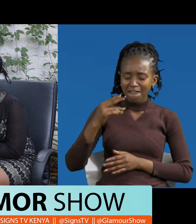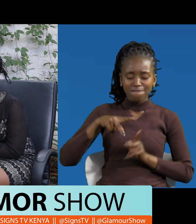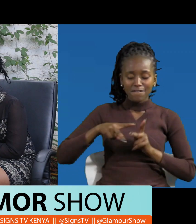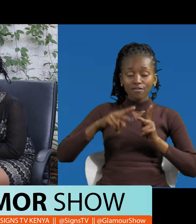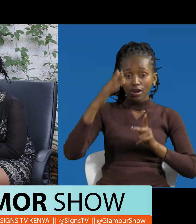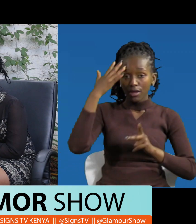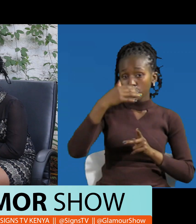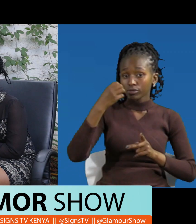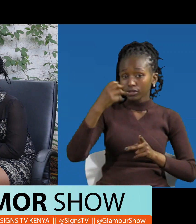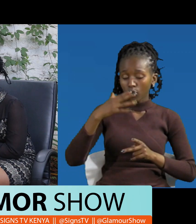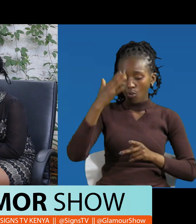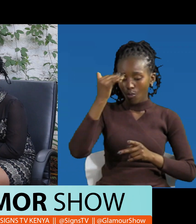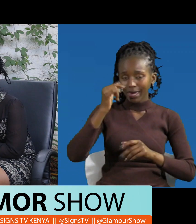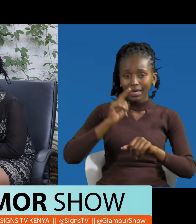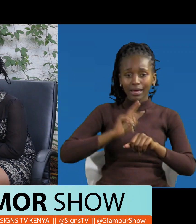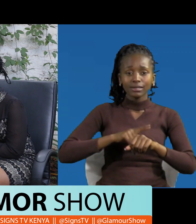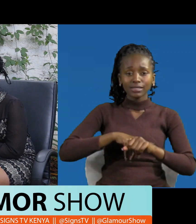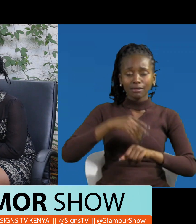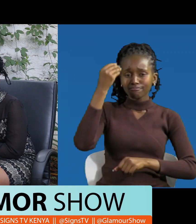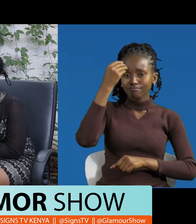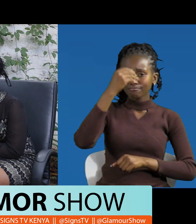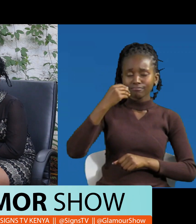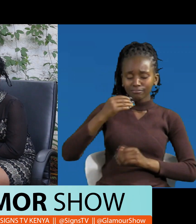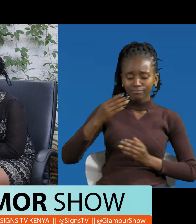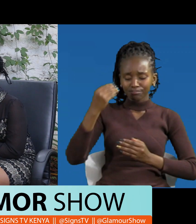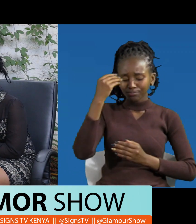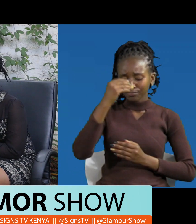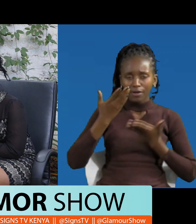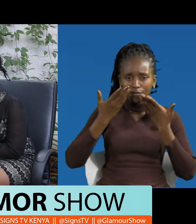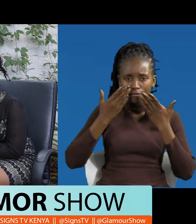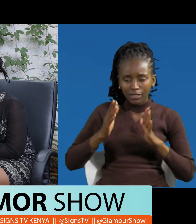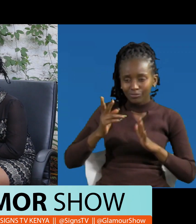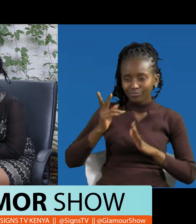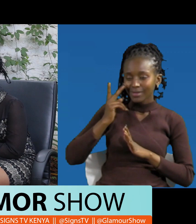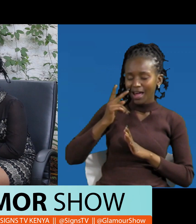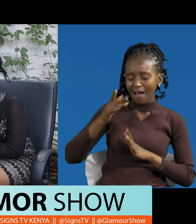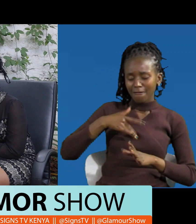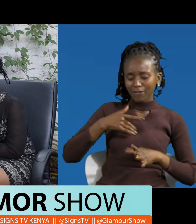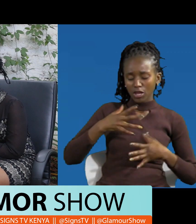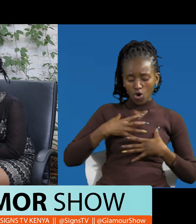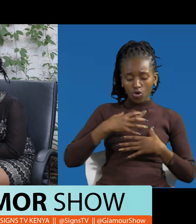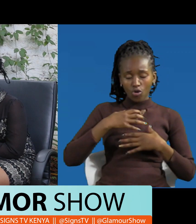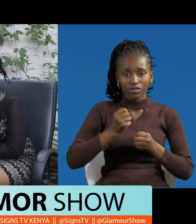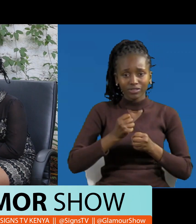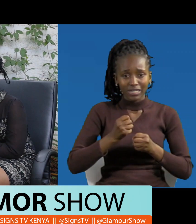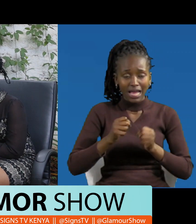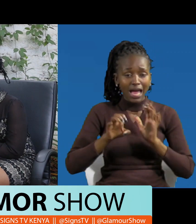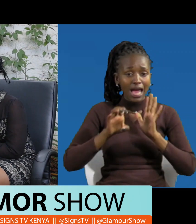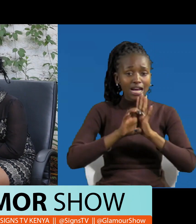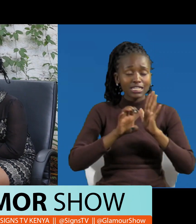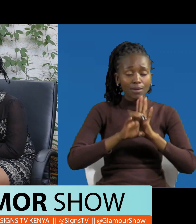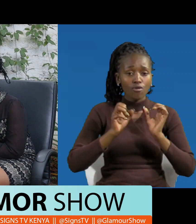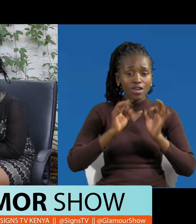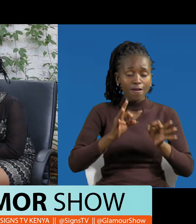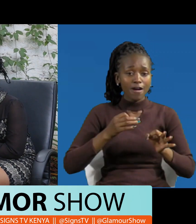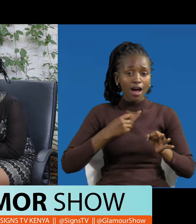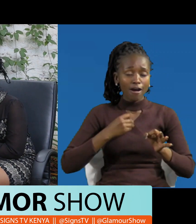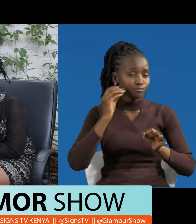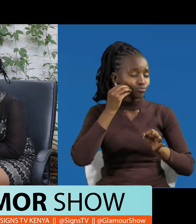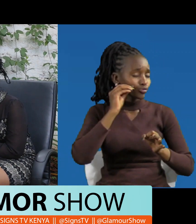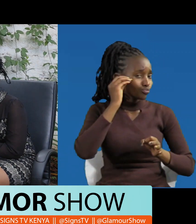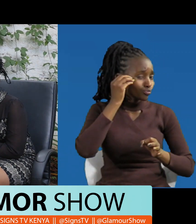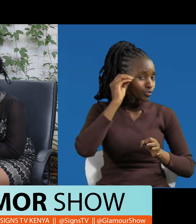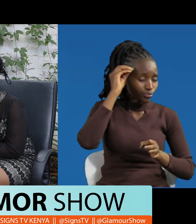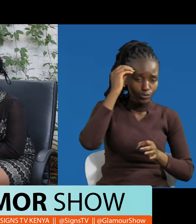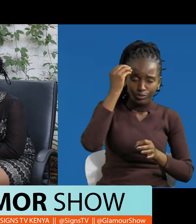confidence on someone. For example, you have acne and then you do makeup, like your skin will look flawless. And